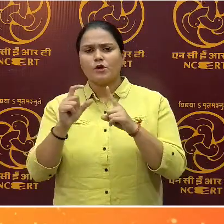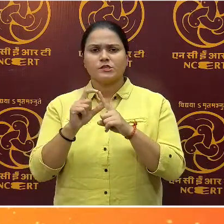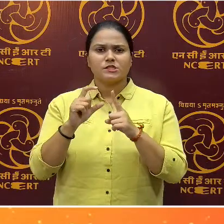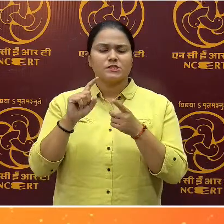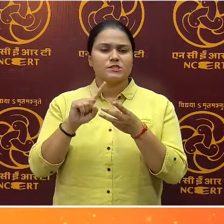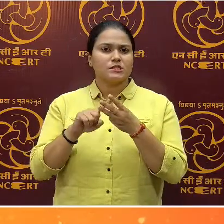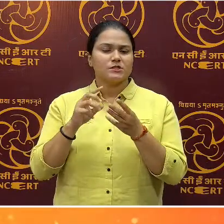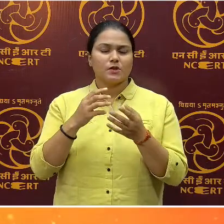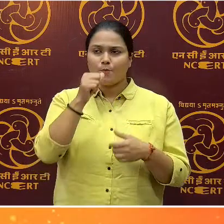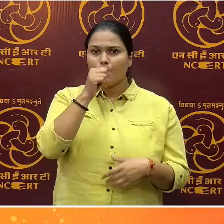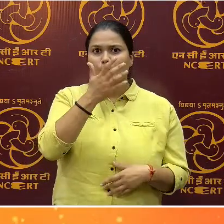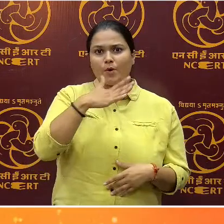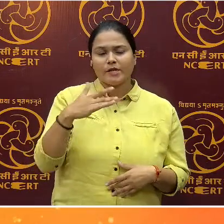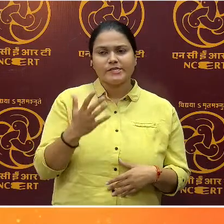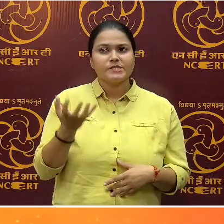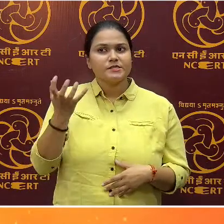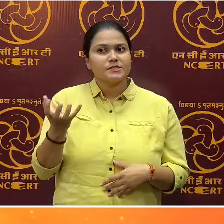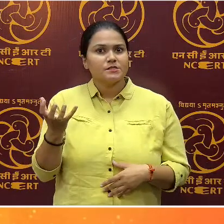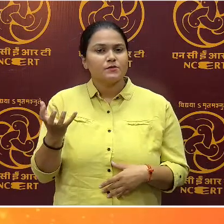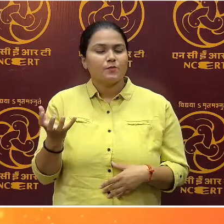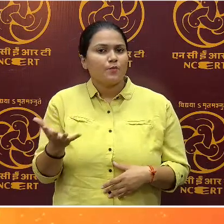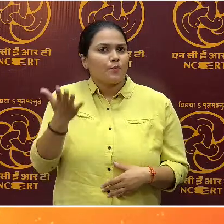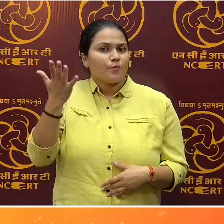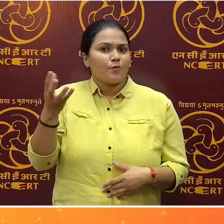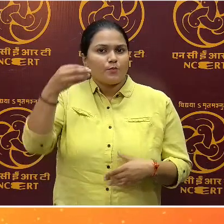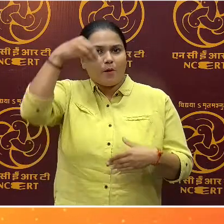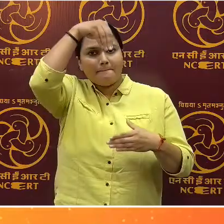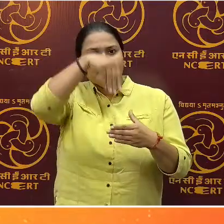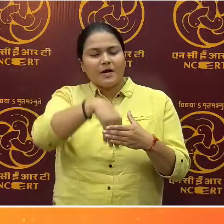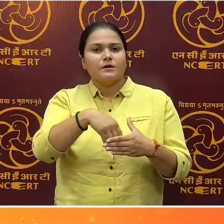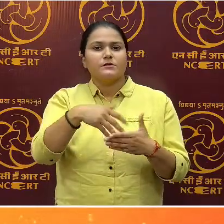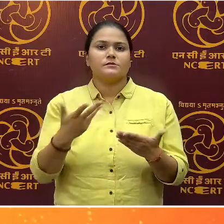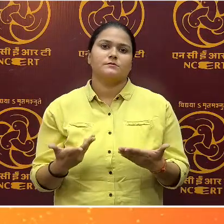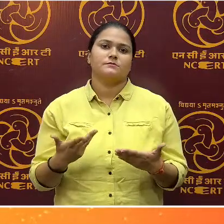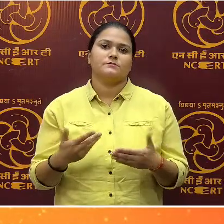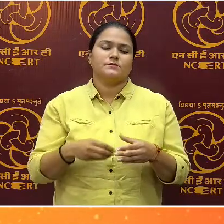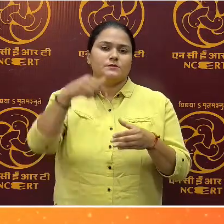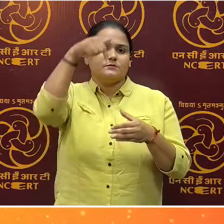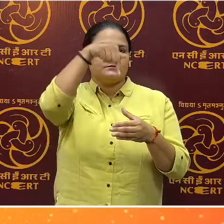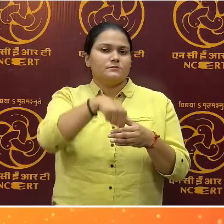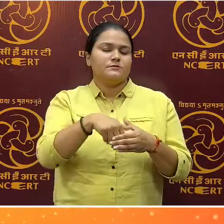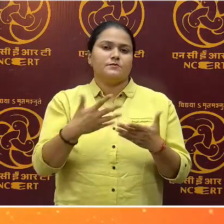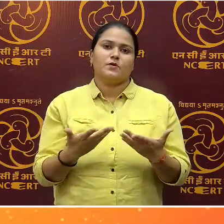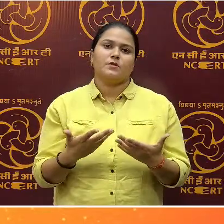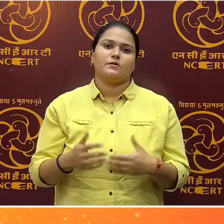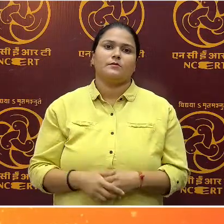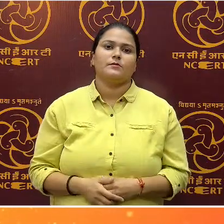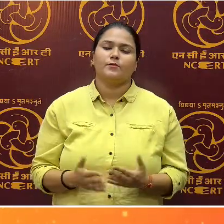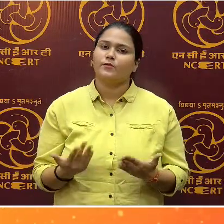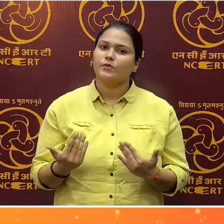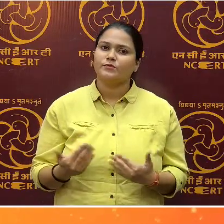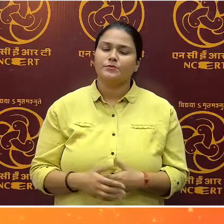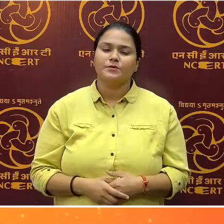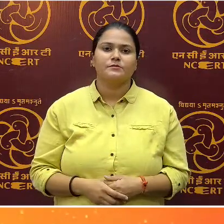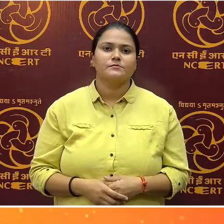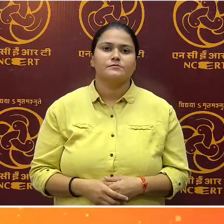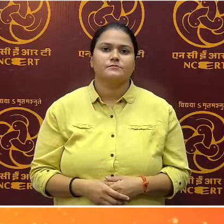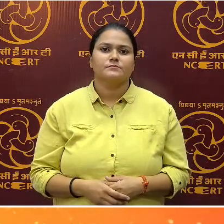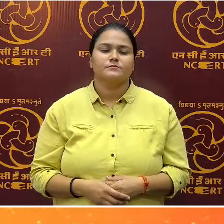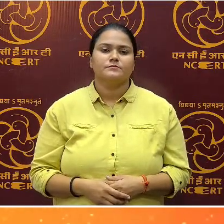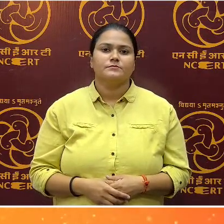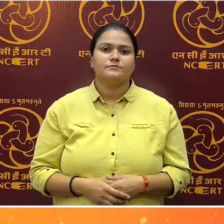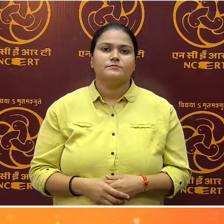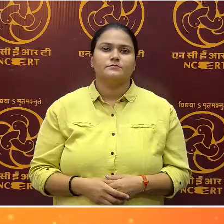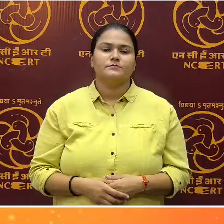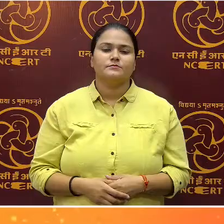than that of water, Okay. what will happen to it? It will sink in water. Right? Yes, ma'am. Right.